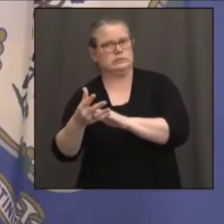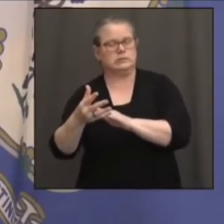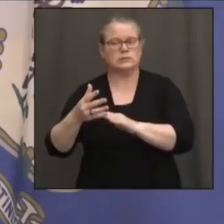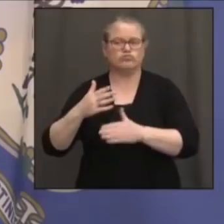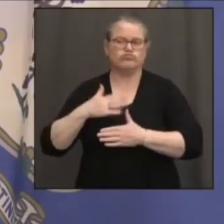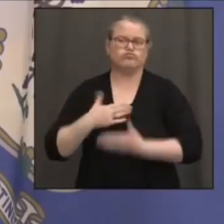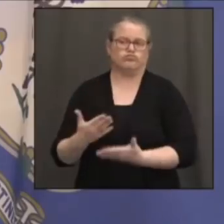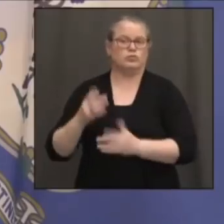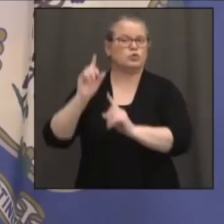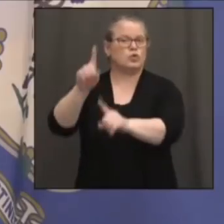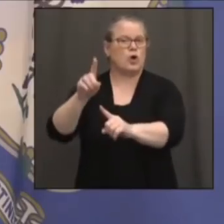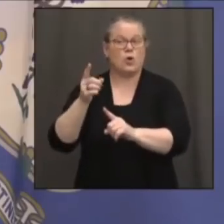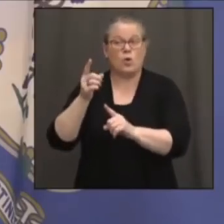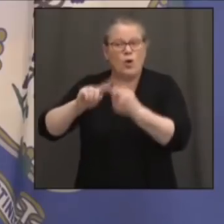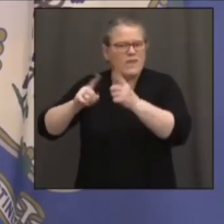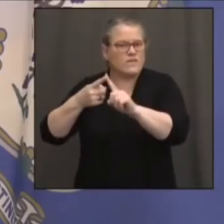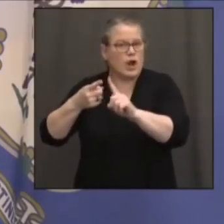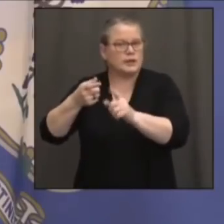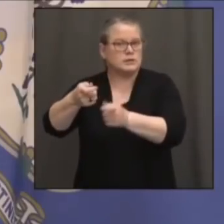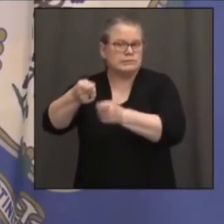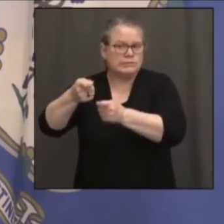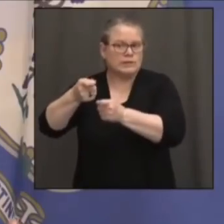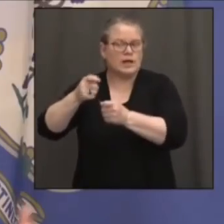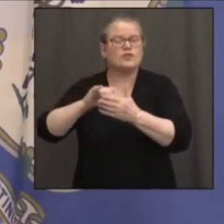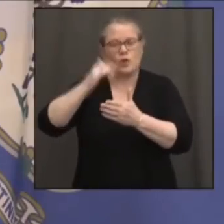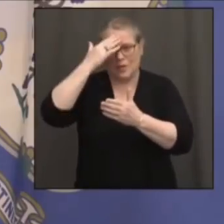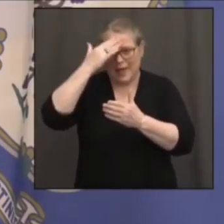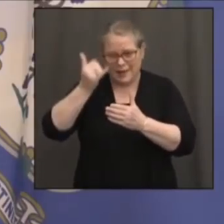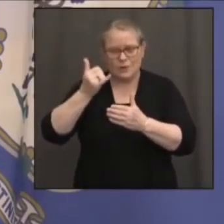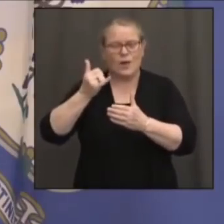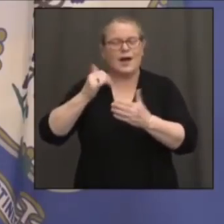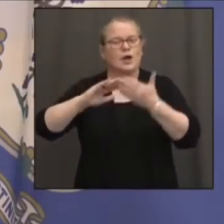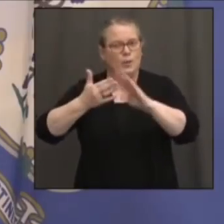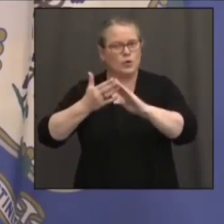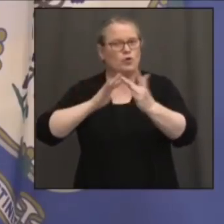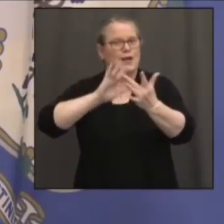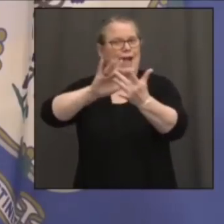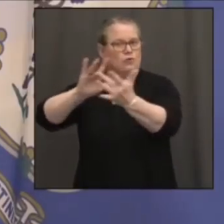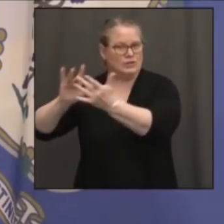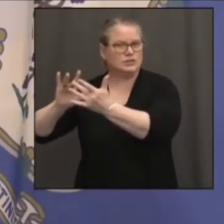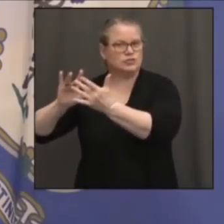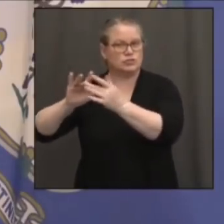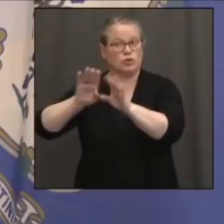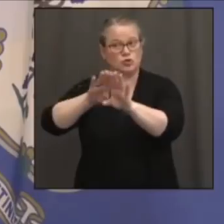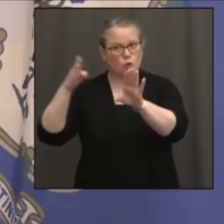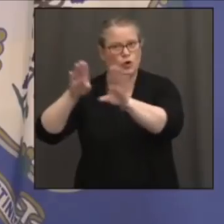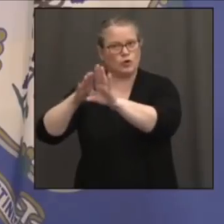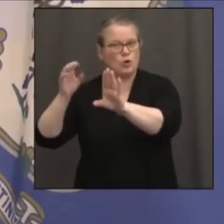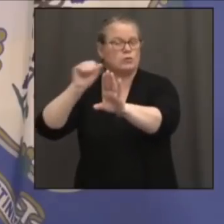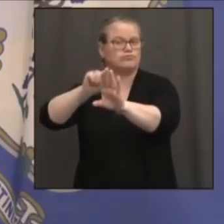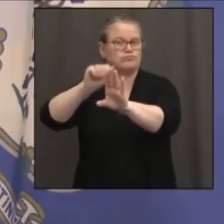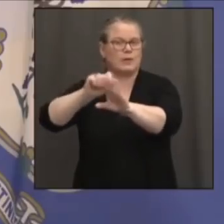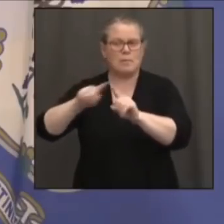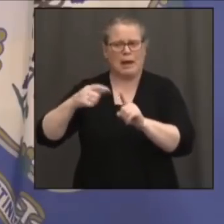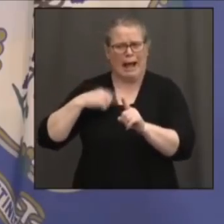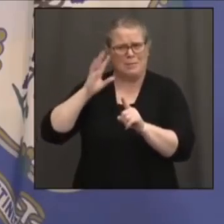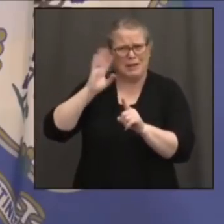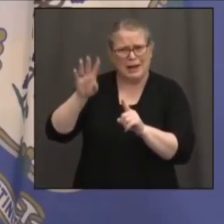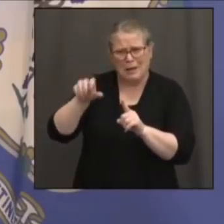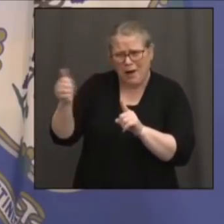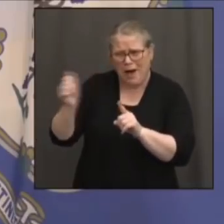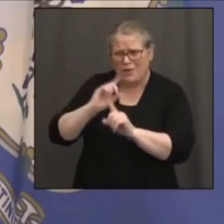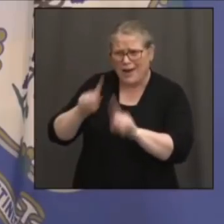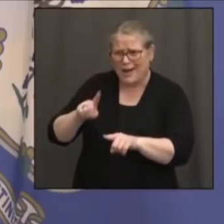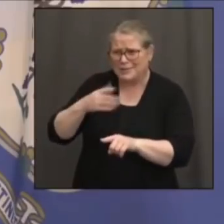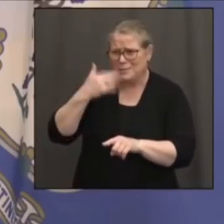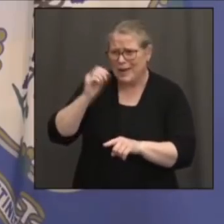friend. So that's why we're doing that door-to-door community outreach. But I just sort of made that up. Anybody else have a better idea?